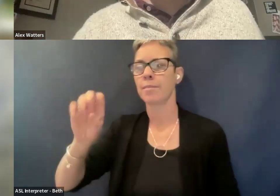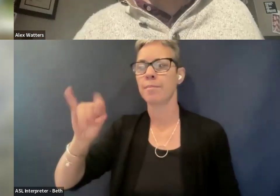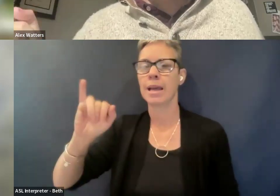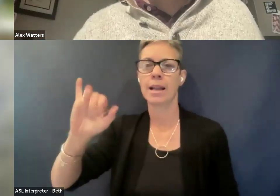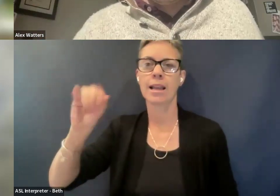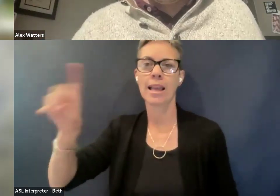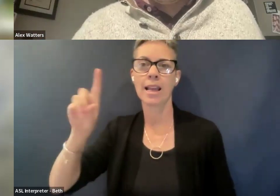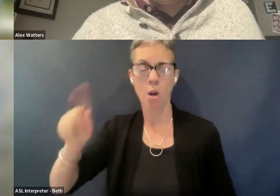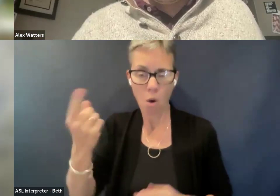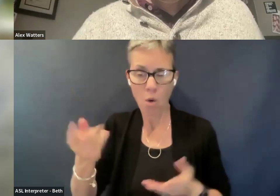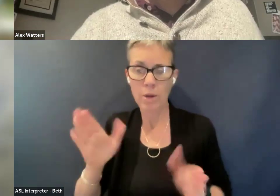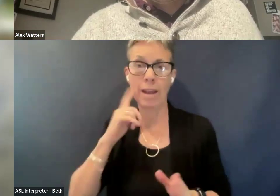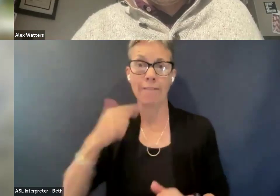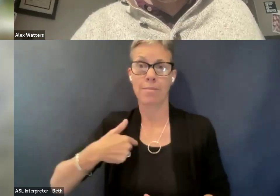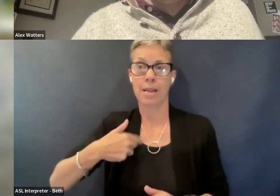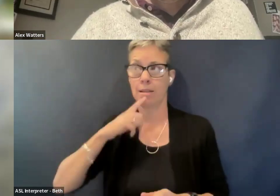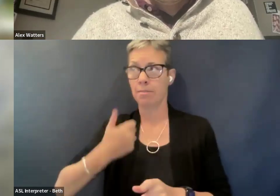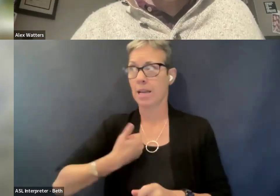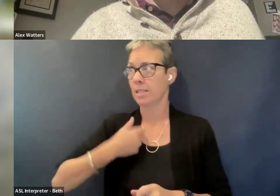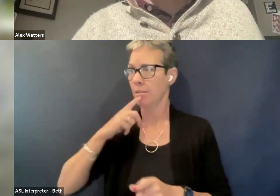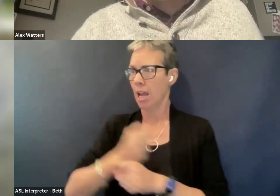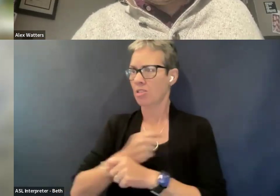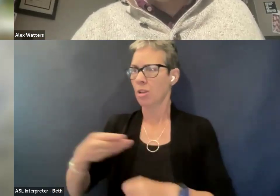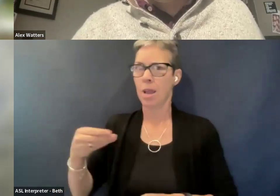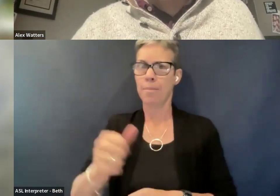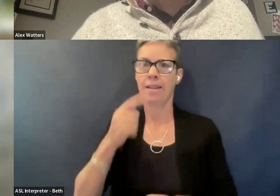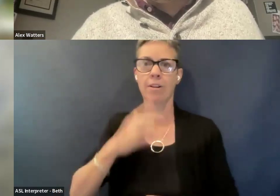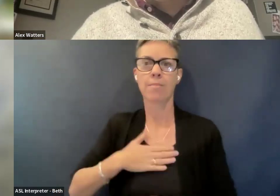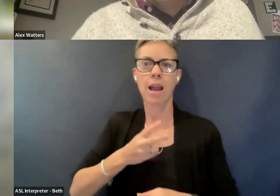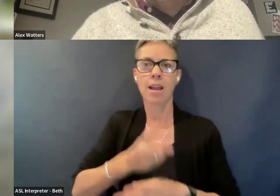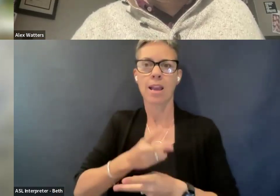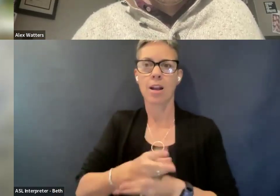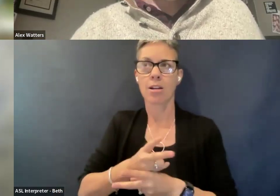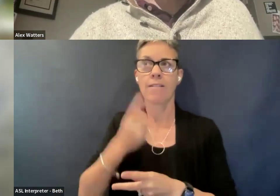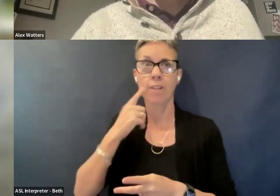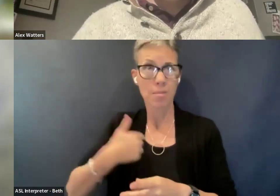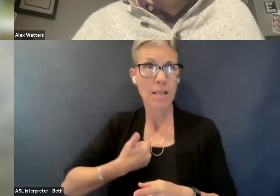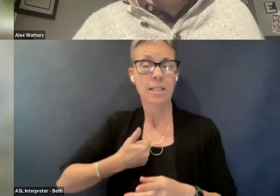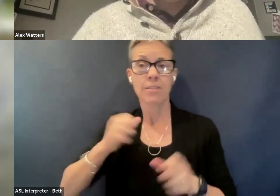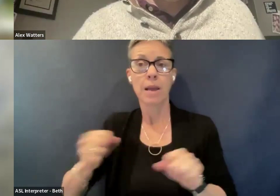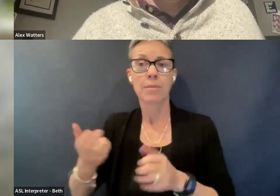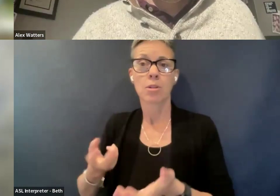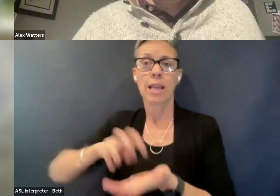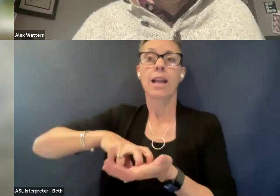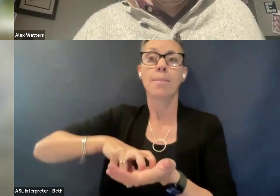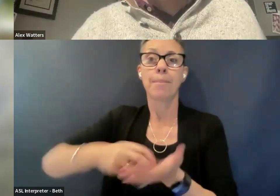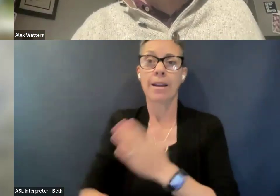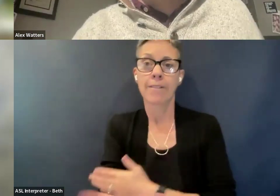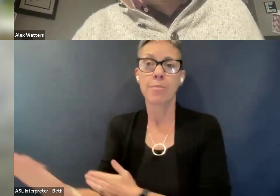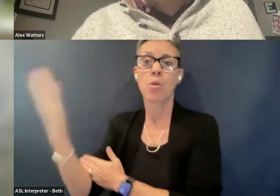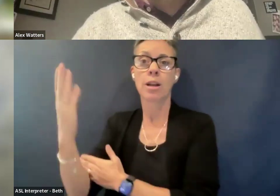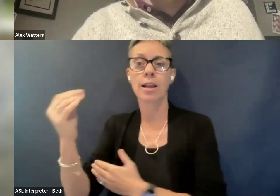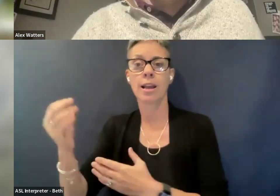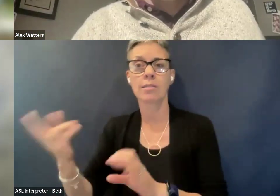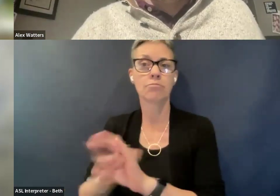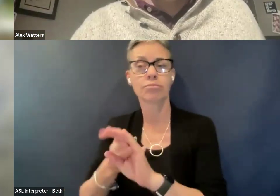for me to be able to pay for my care in order to get out of bed in the morning and to go to bed at night. We have